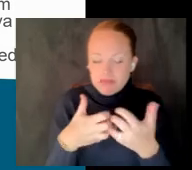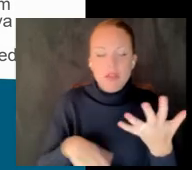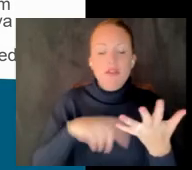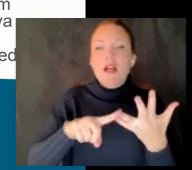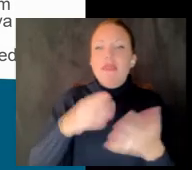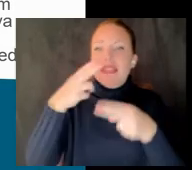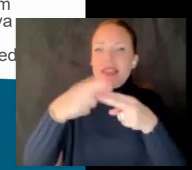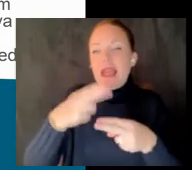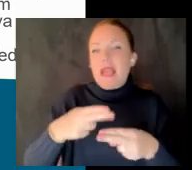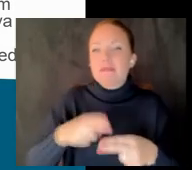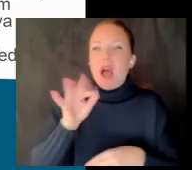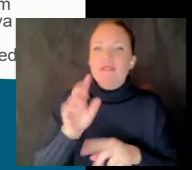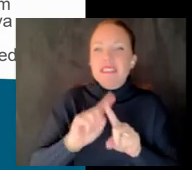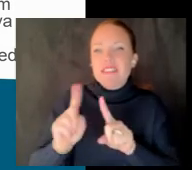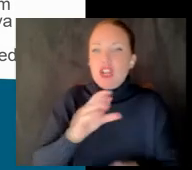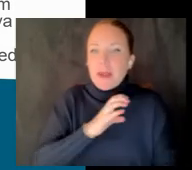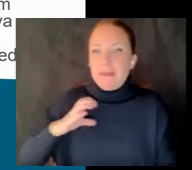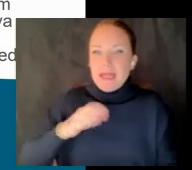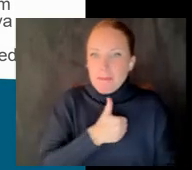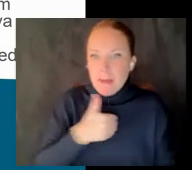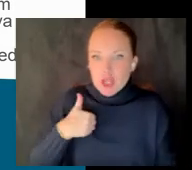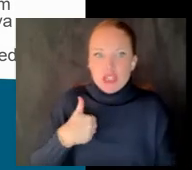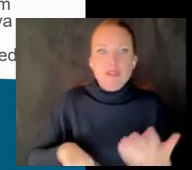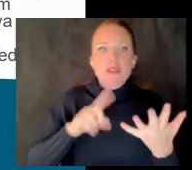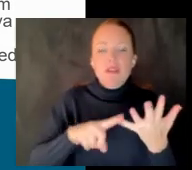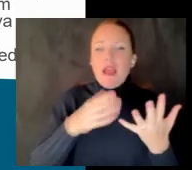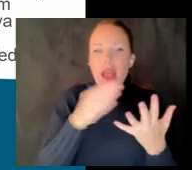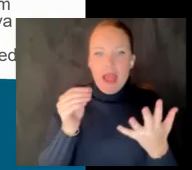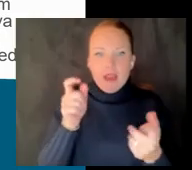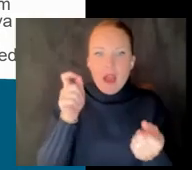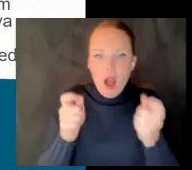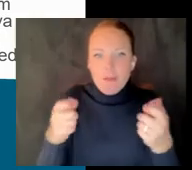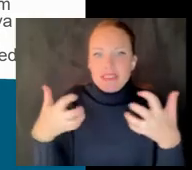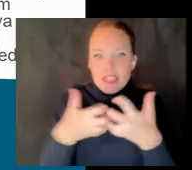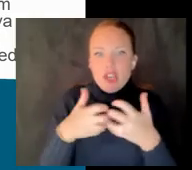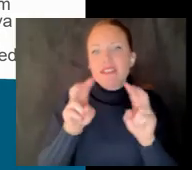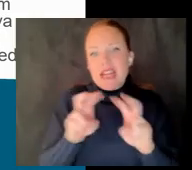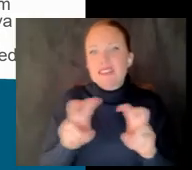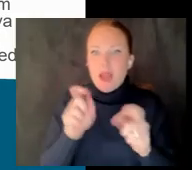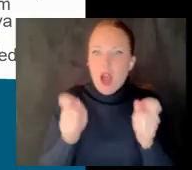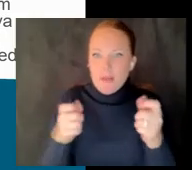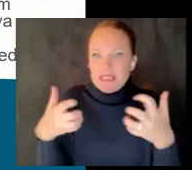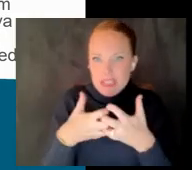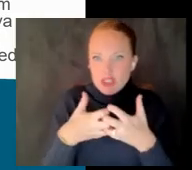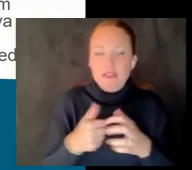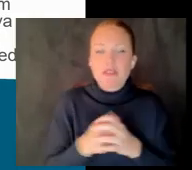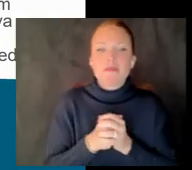committee members, and assessment accommodations. As we walk through the components of a Section 504 plan, let's keep this student in